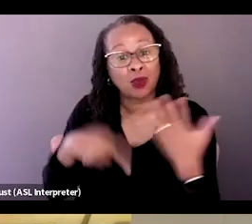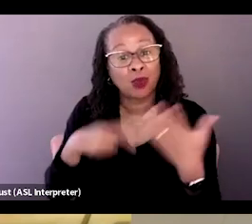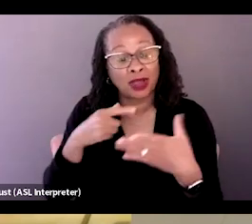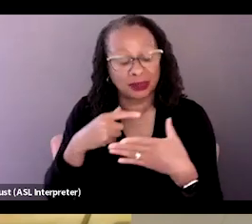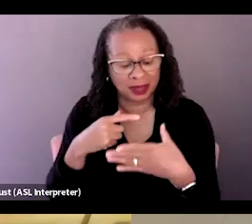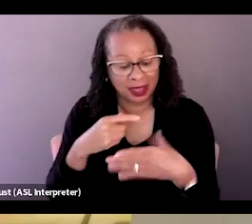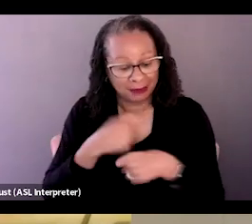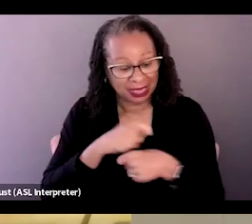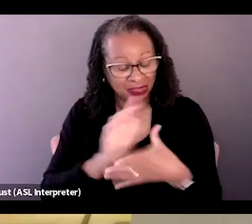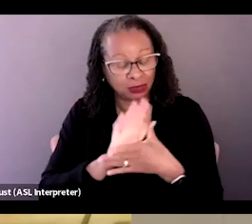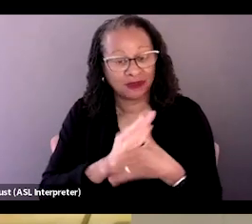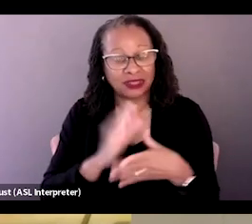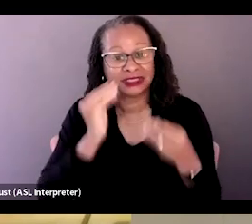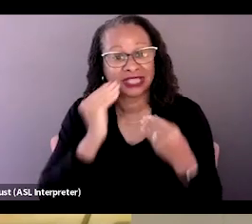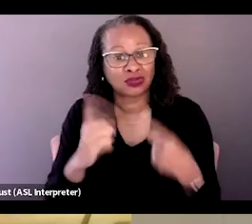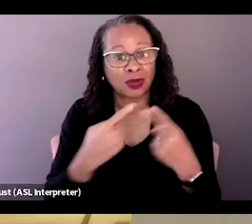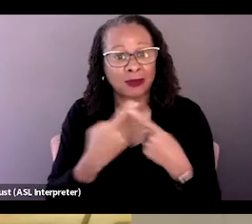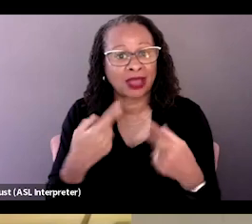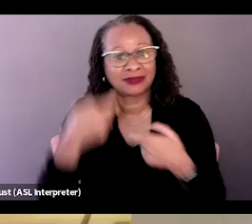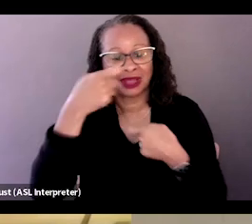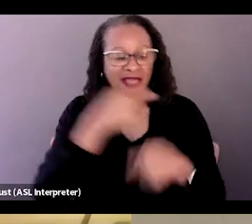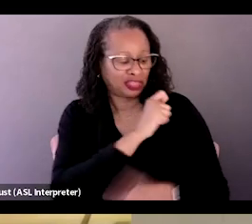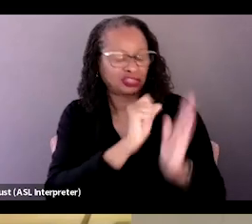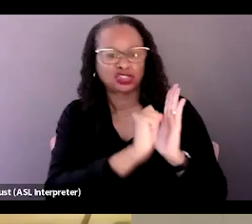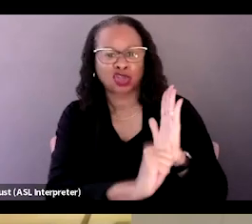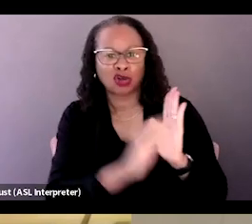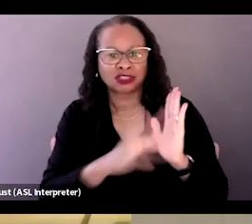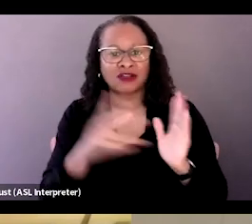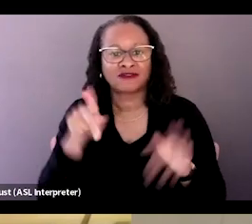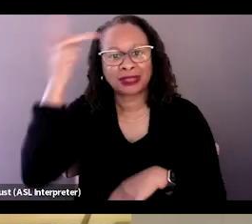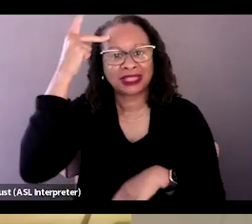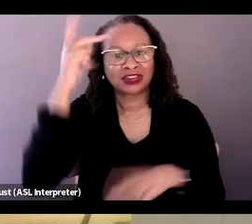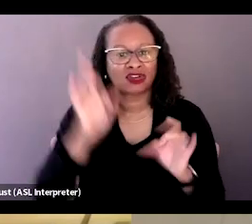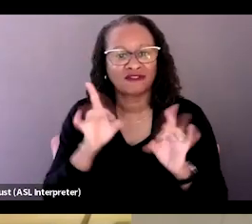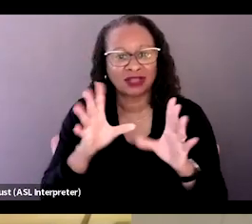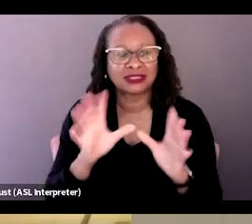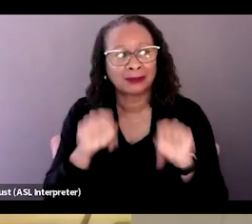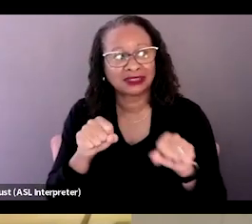you about the scars of political violence and the possibility of uniting Ireland?